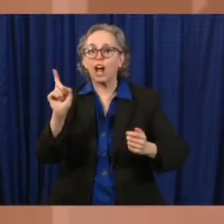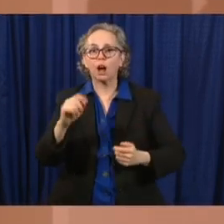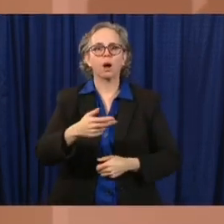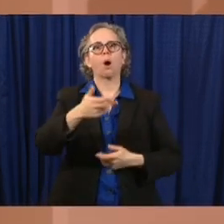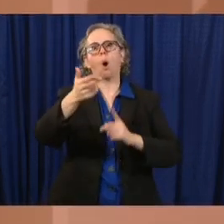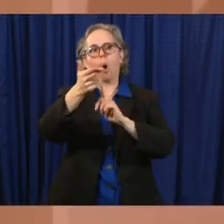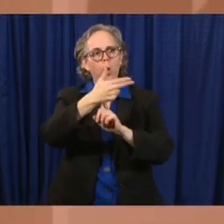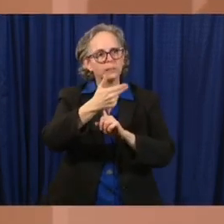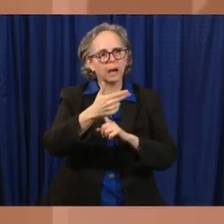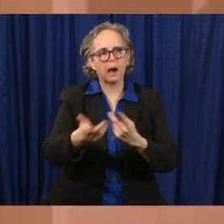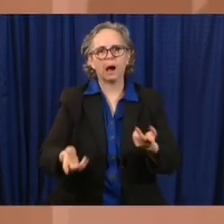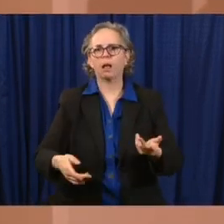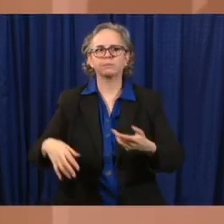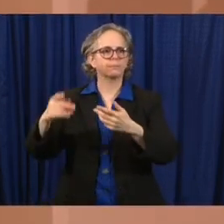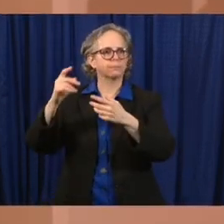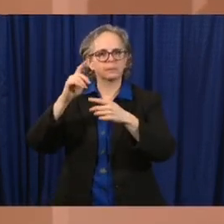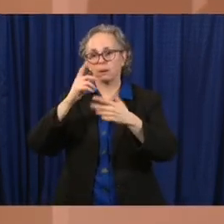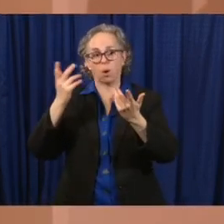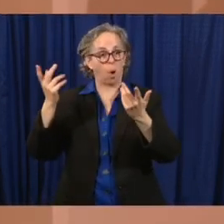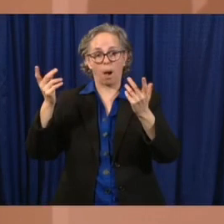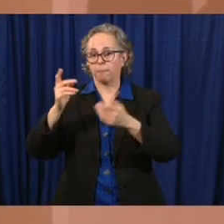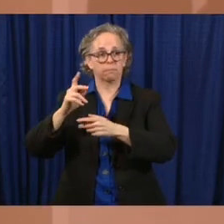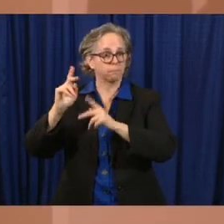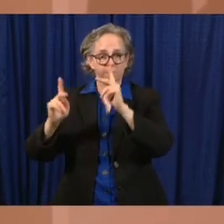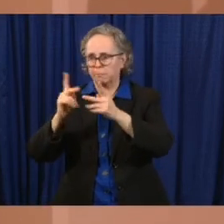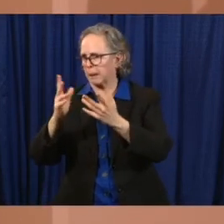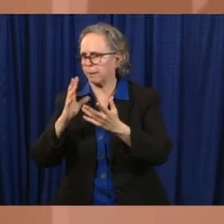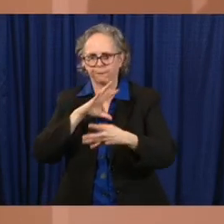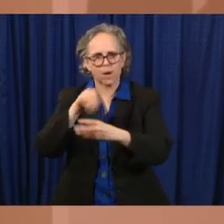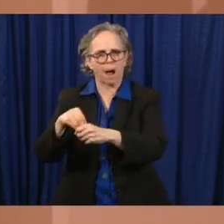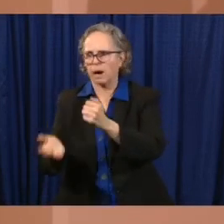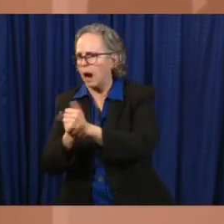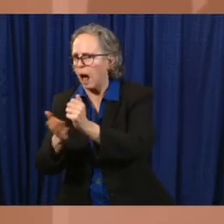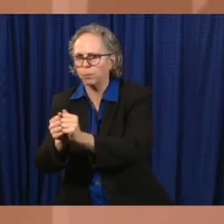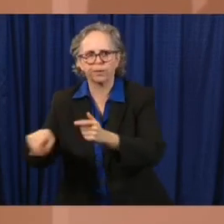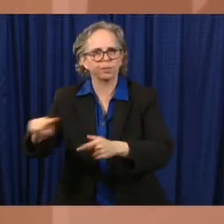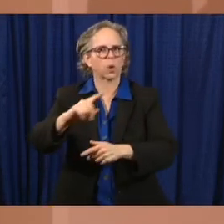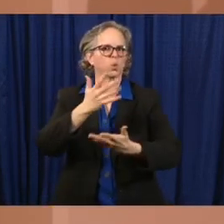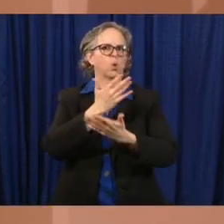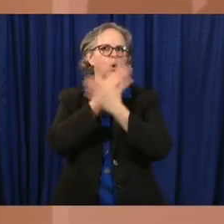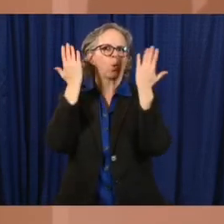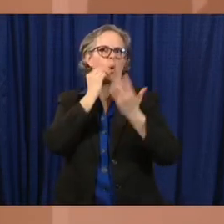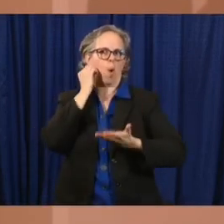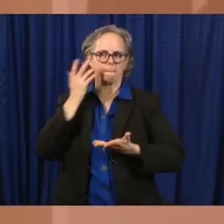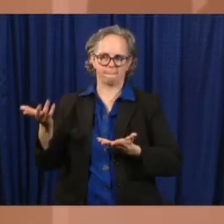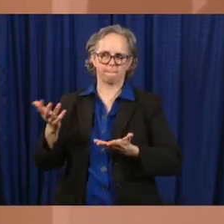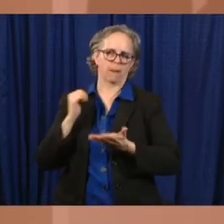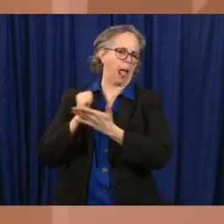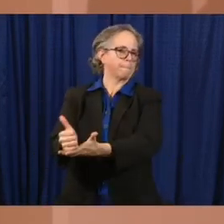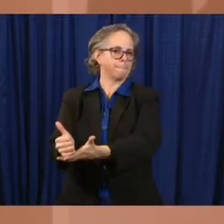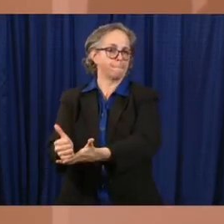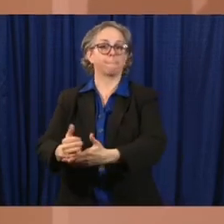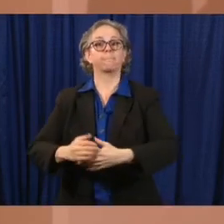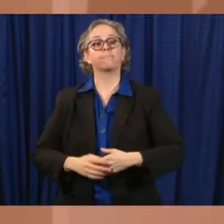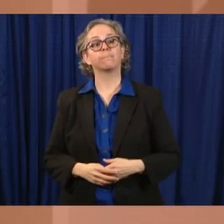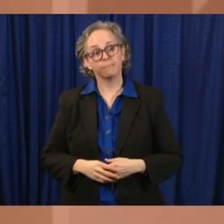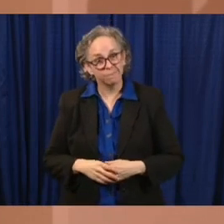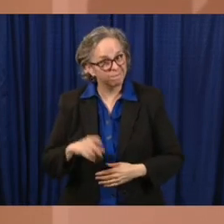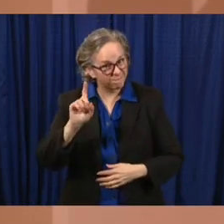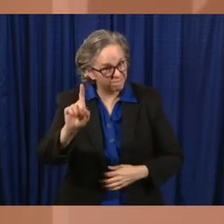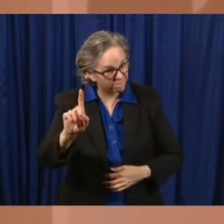help with some of that. It's also worth noting that just because we've been able to identify these dollars and we know it will be